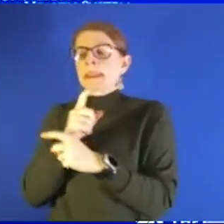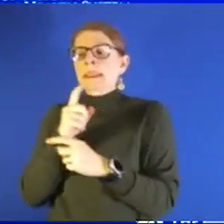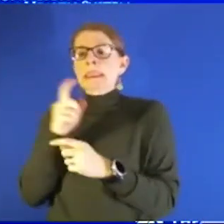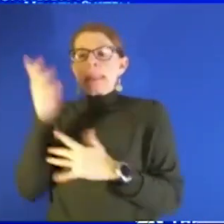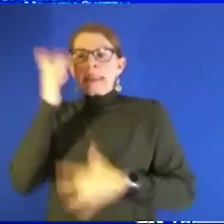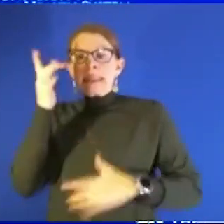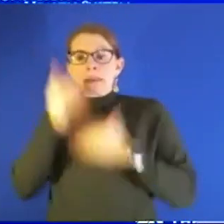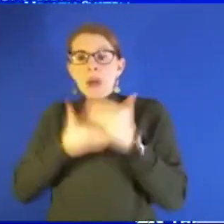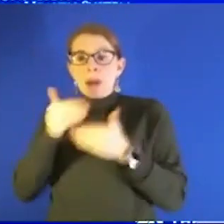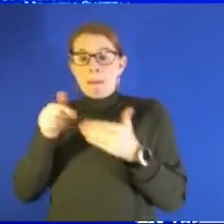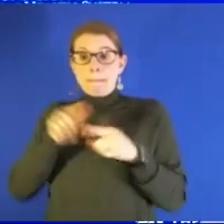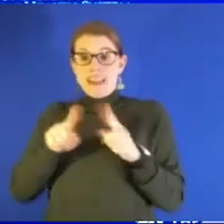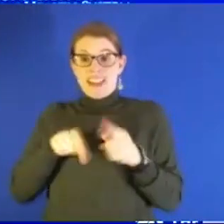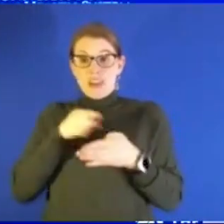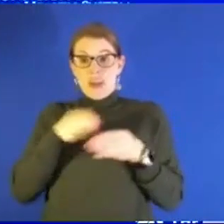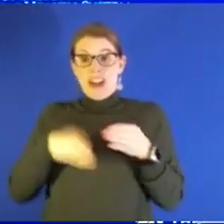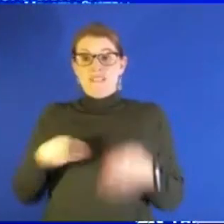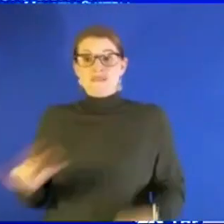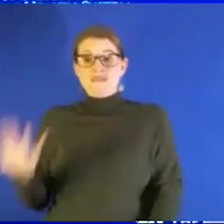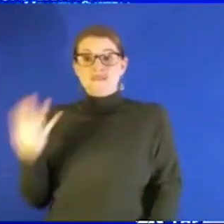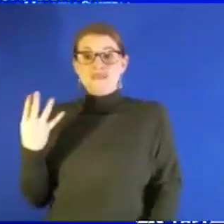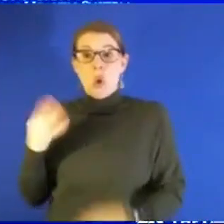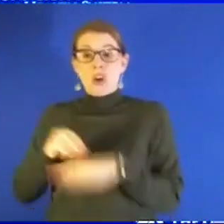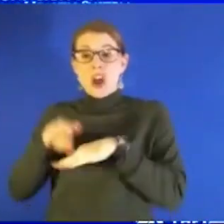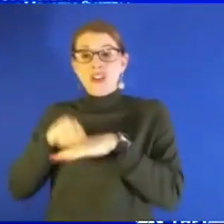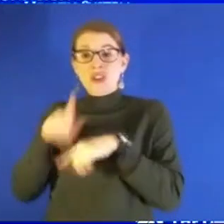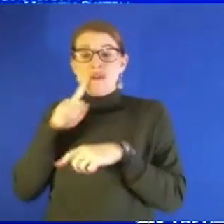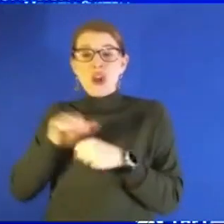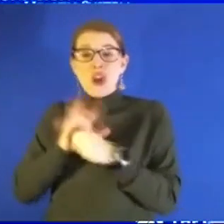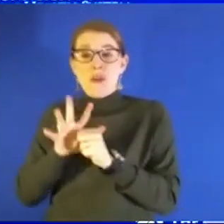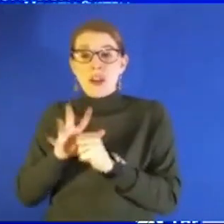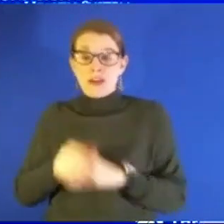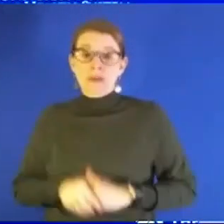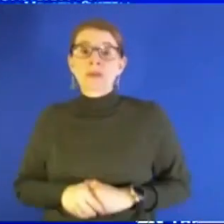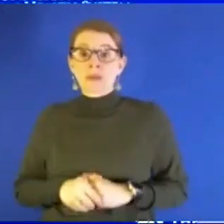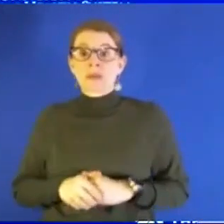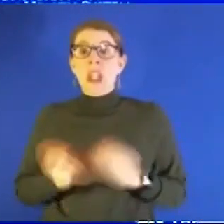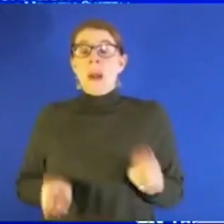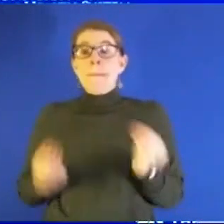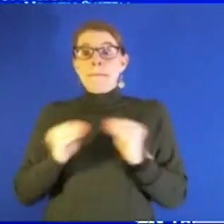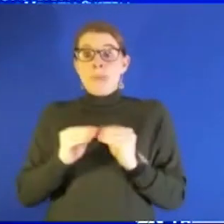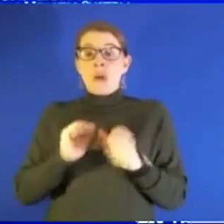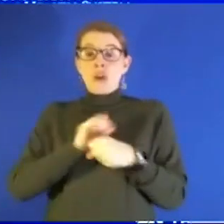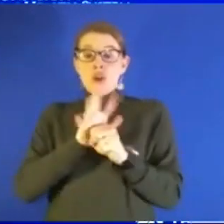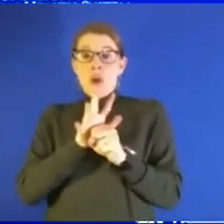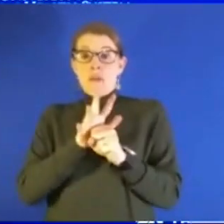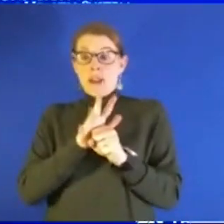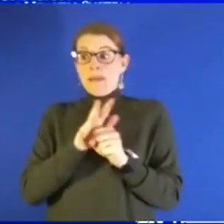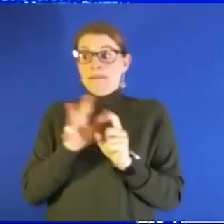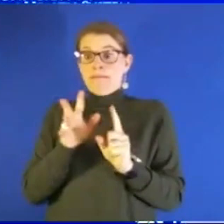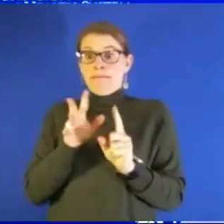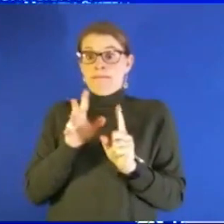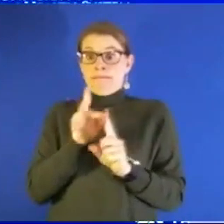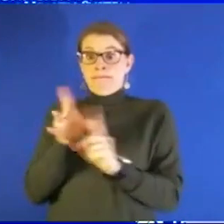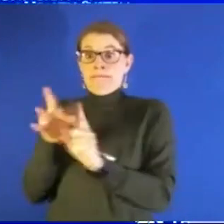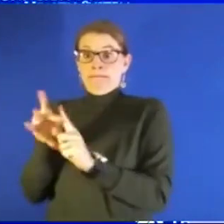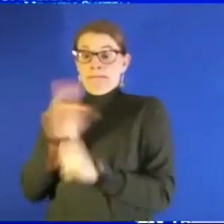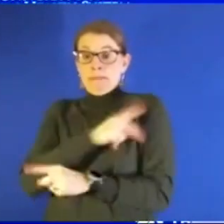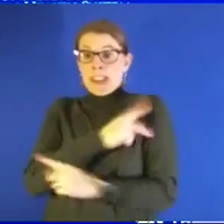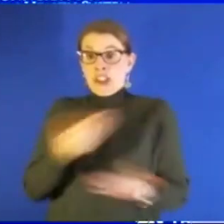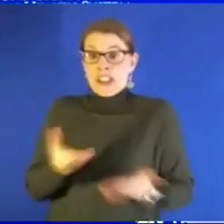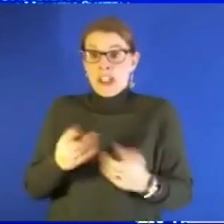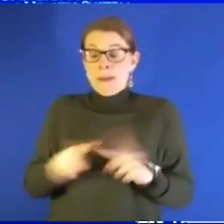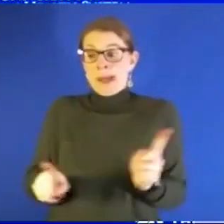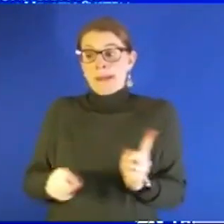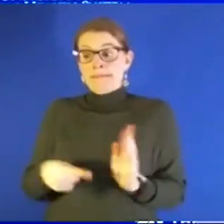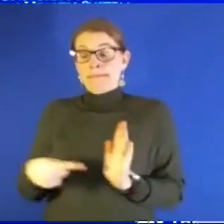alone, I had 4 consults for COVID. There obviously are many more here in the hospital, but it just kind of owes to the nature